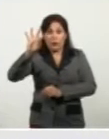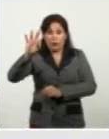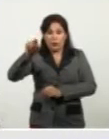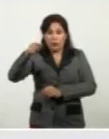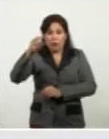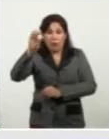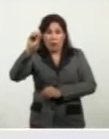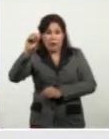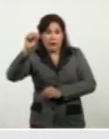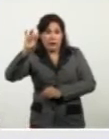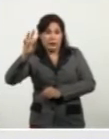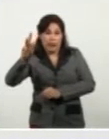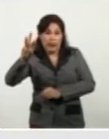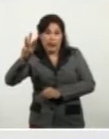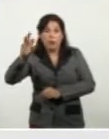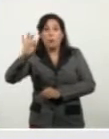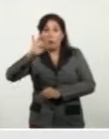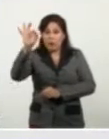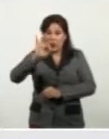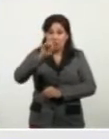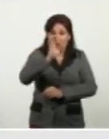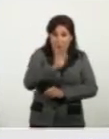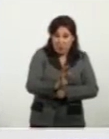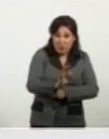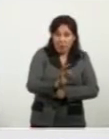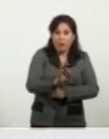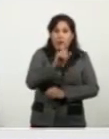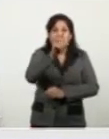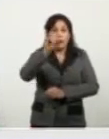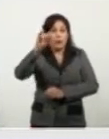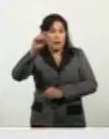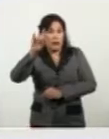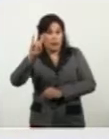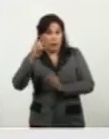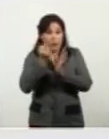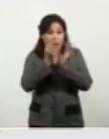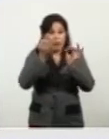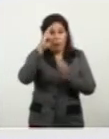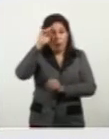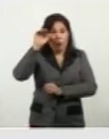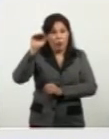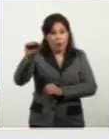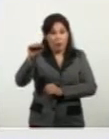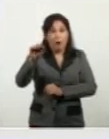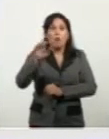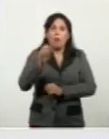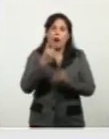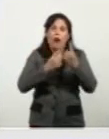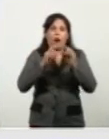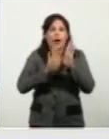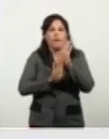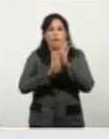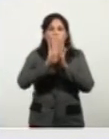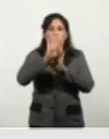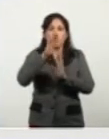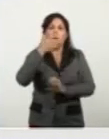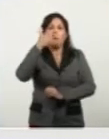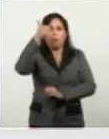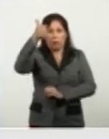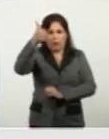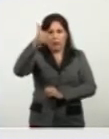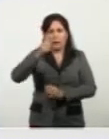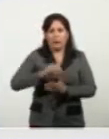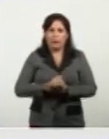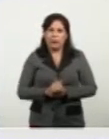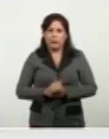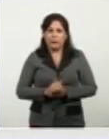The region has the lethality of 5.67%. Mexico remains in the